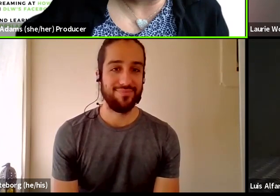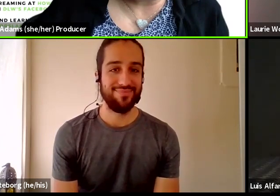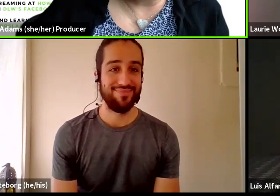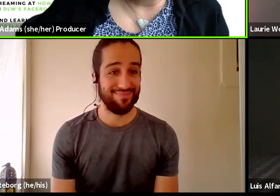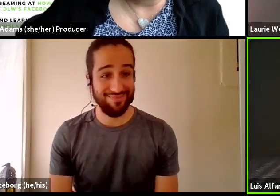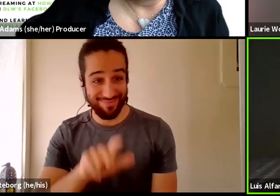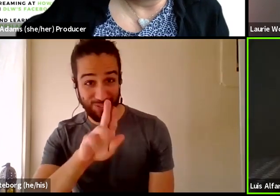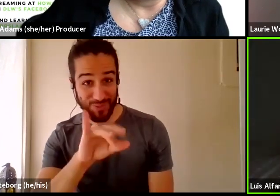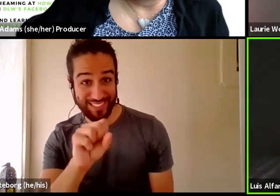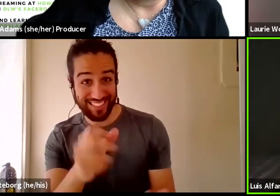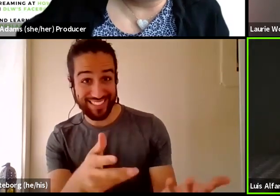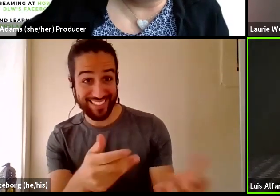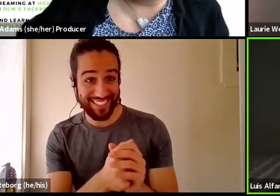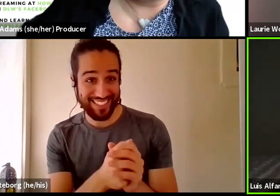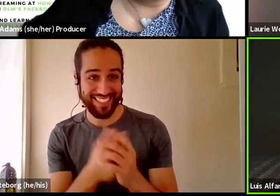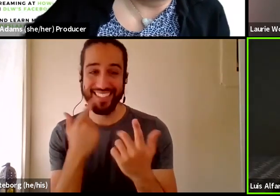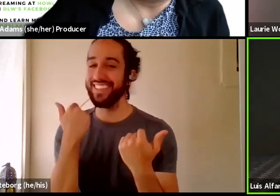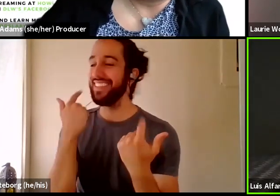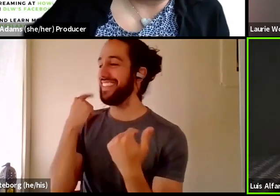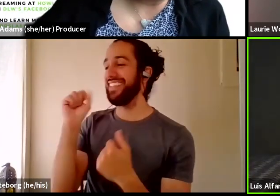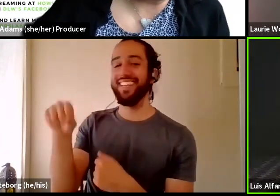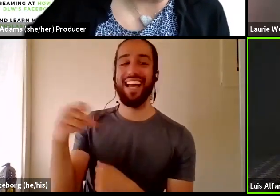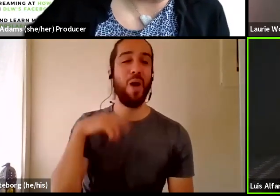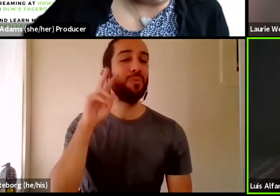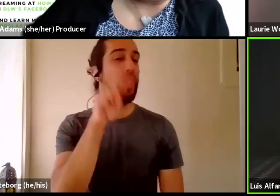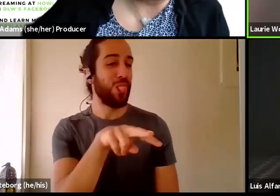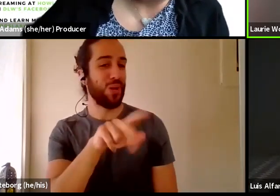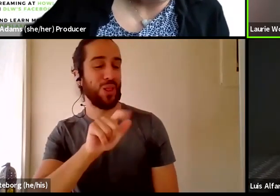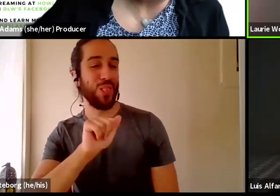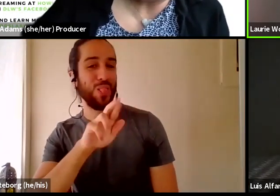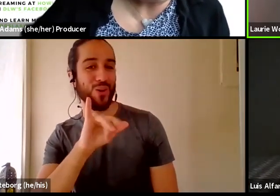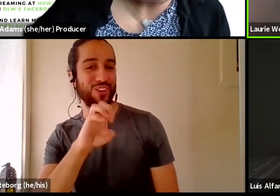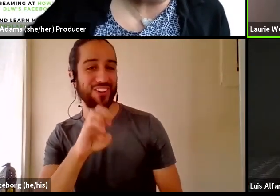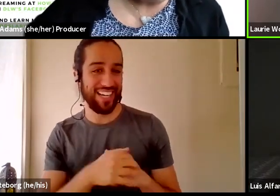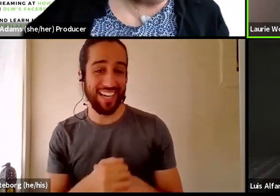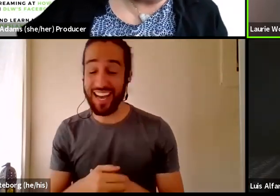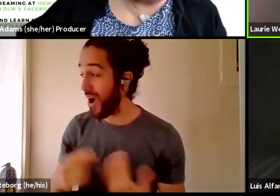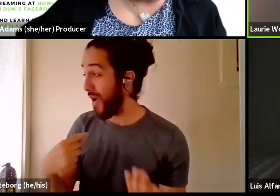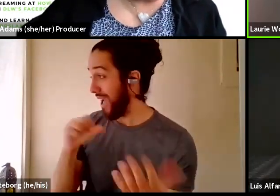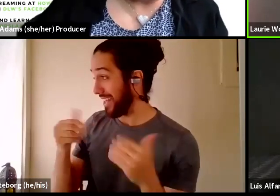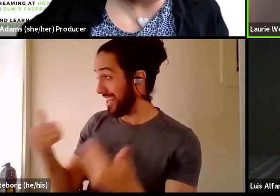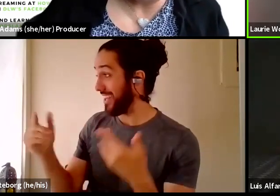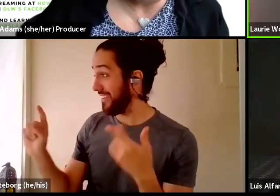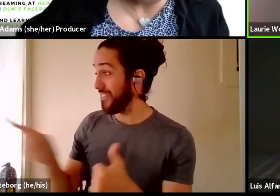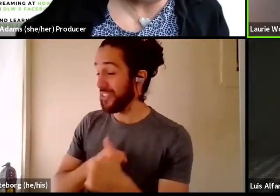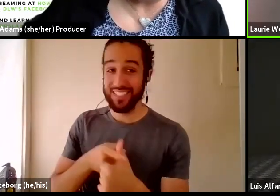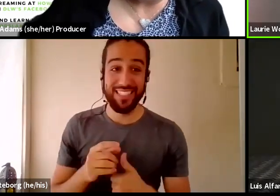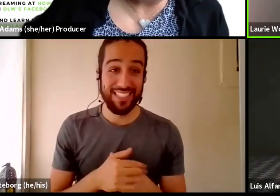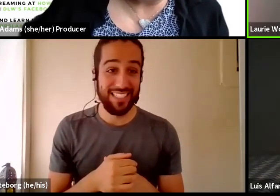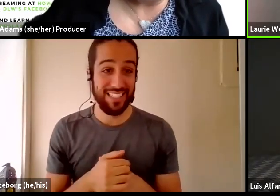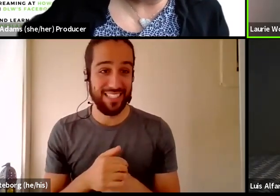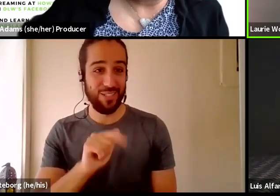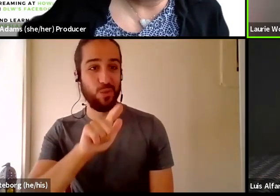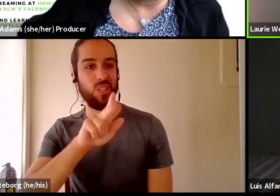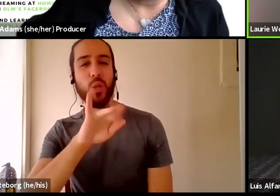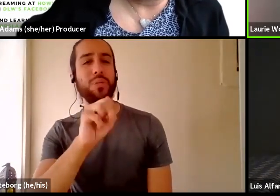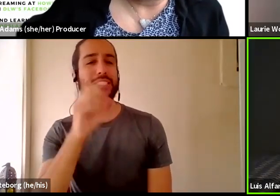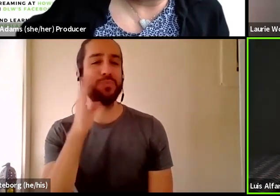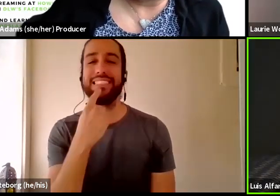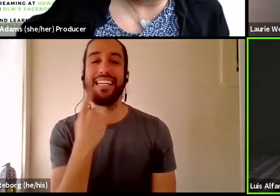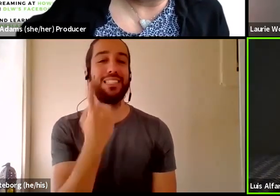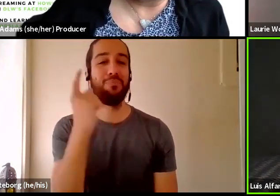Louise? Okay, I was looking at Laurie. Oh, I can go first, I guess. I mean, Luis will say something brilliant.